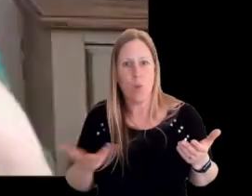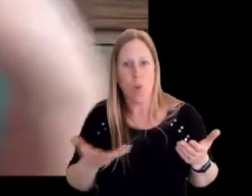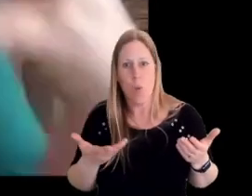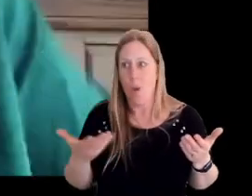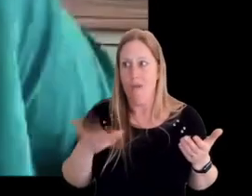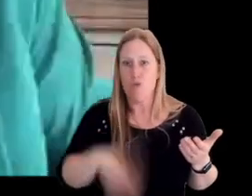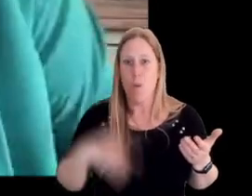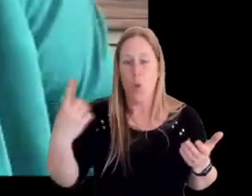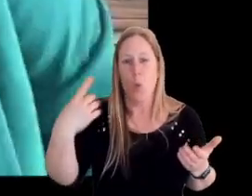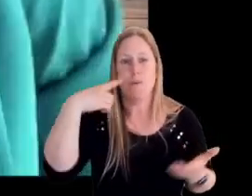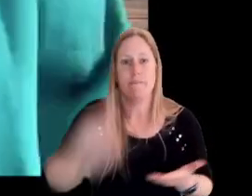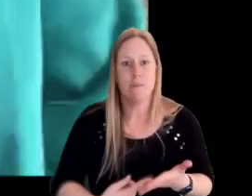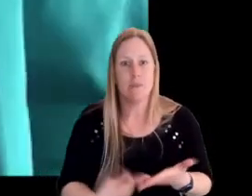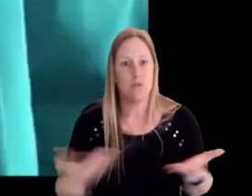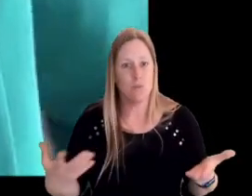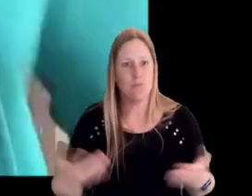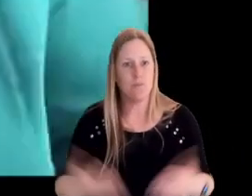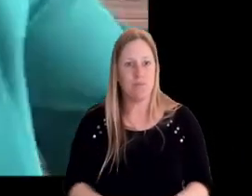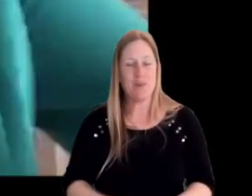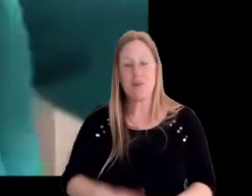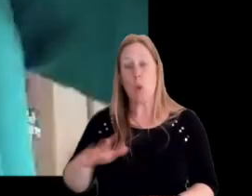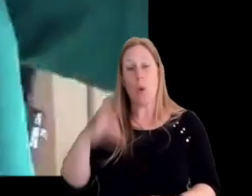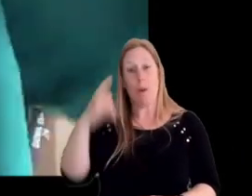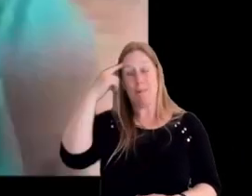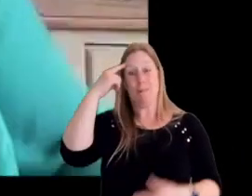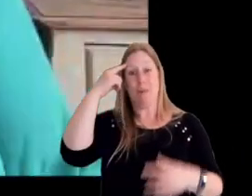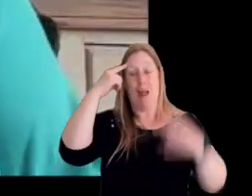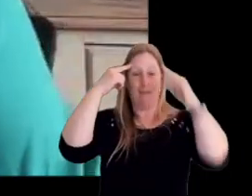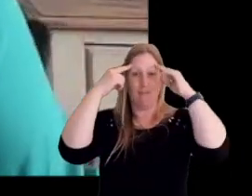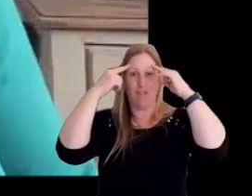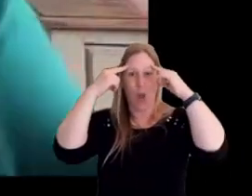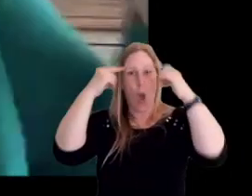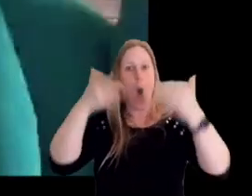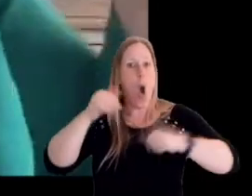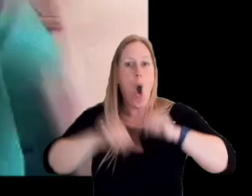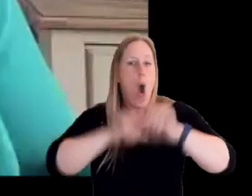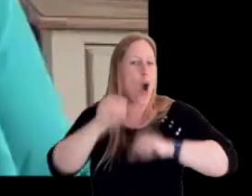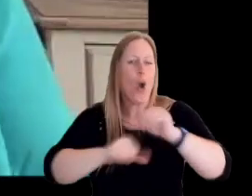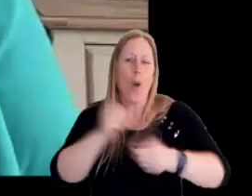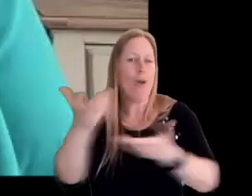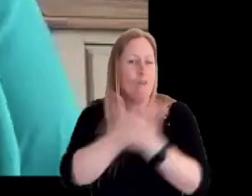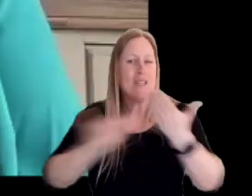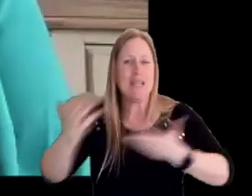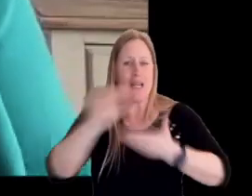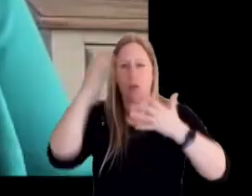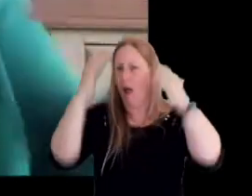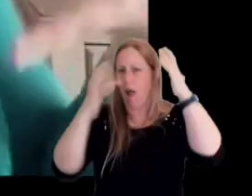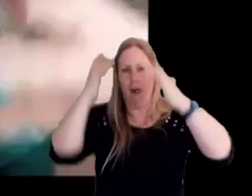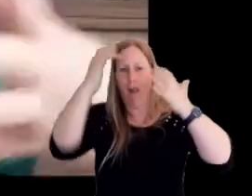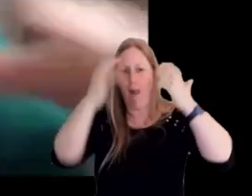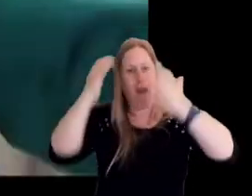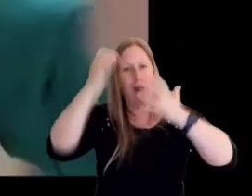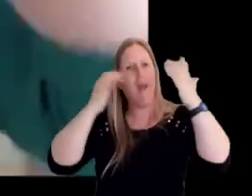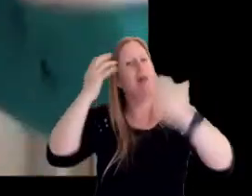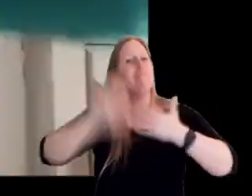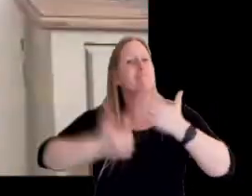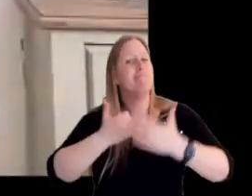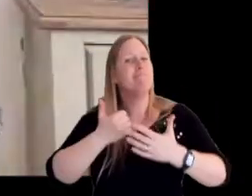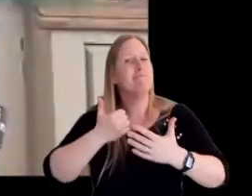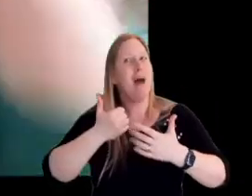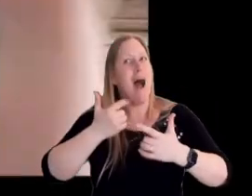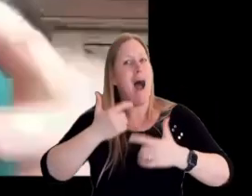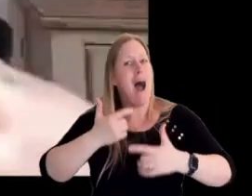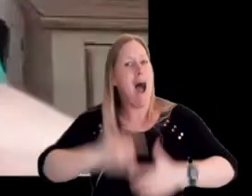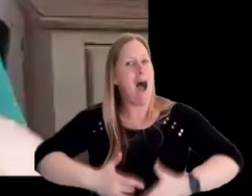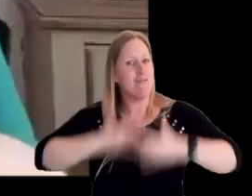and that was like, it's the conversation that I have ongoing in my head, you know, about that. I just find